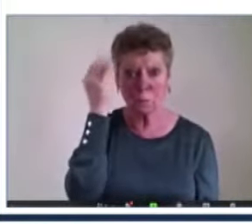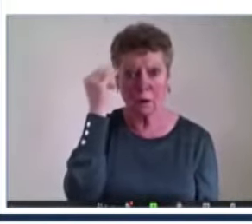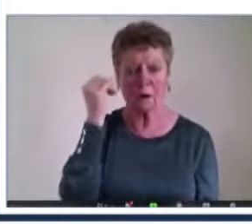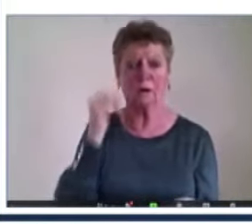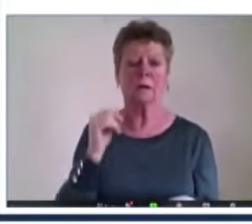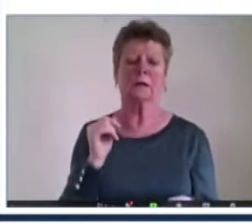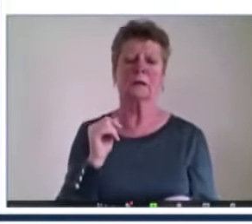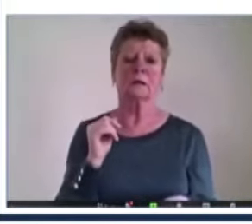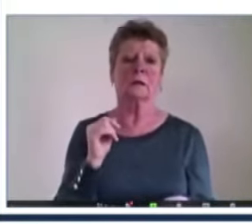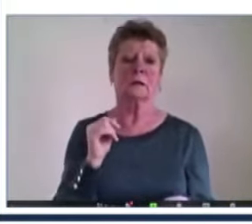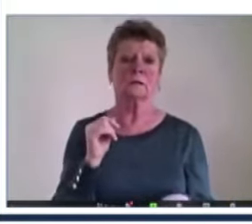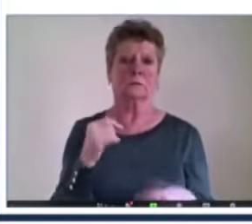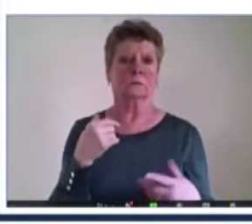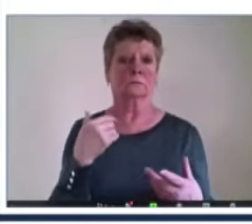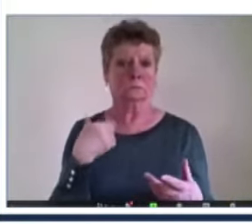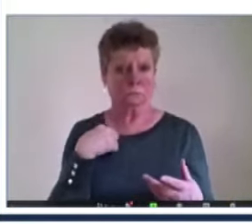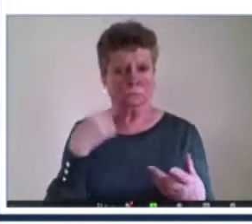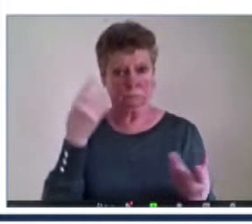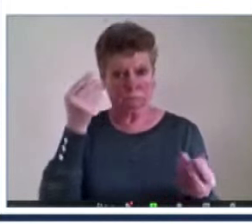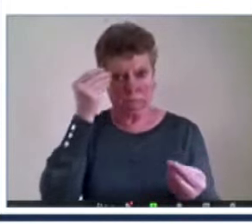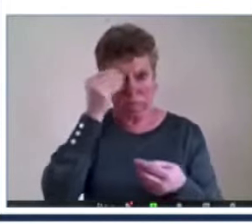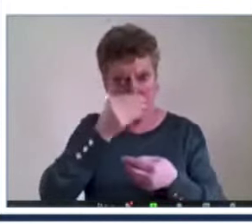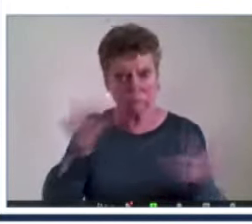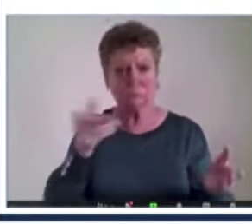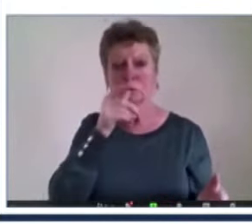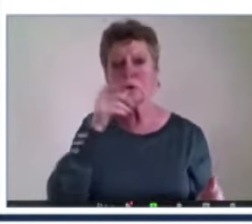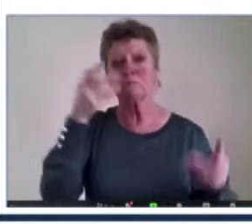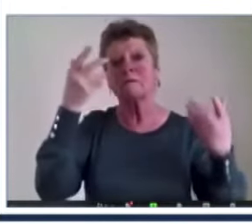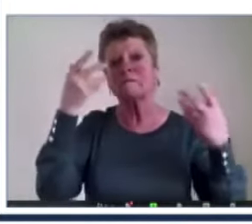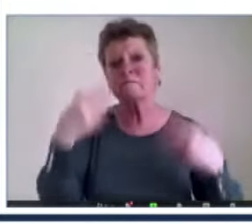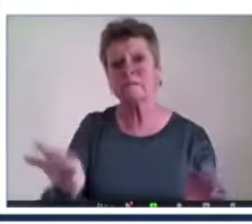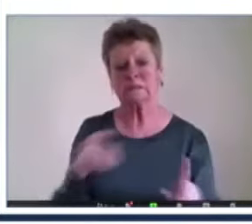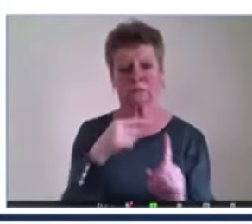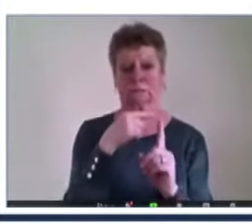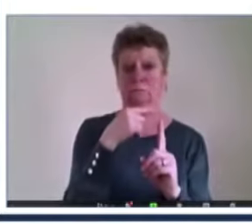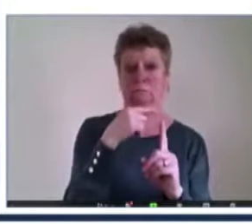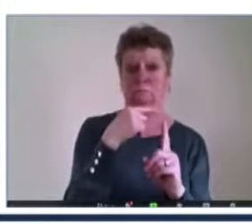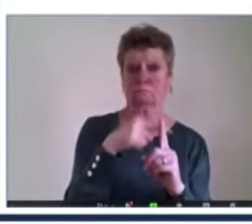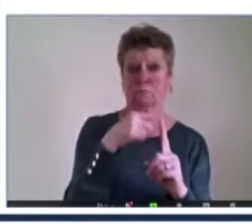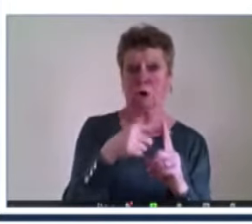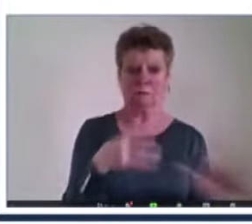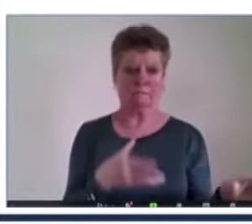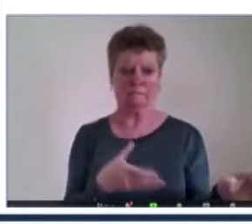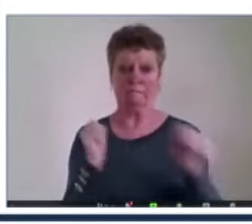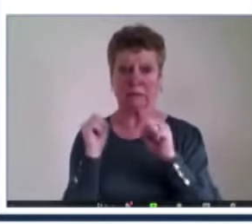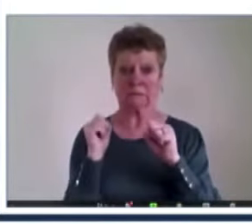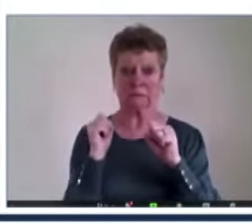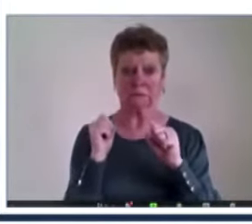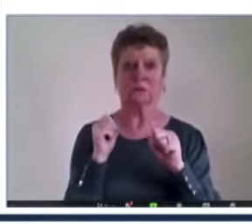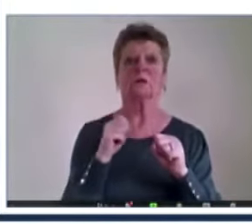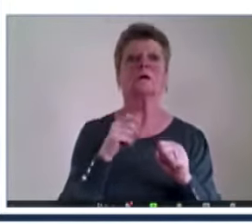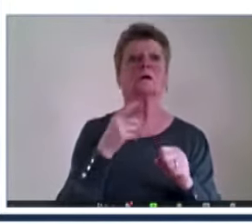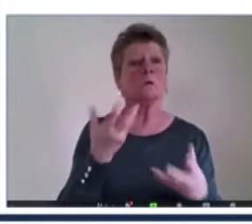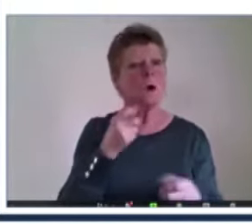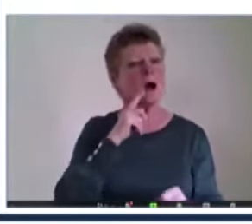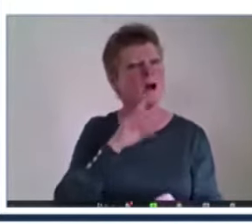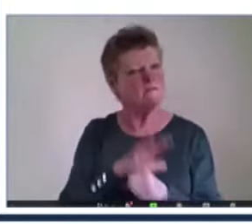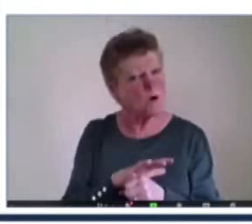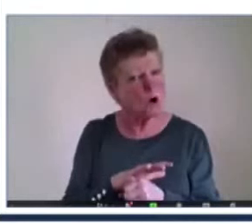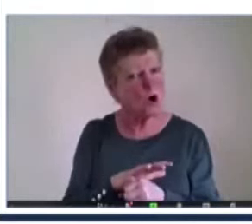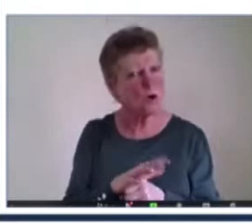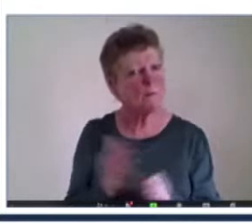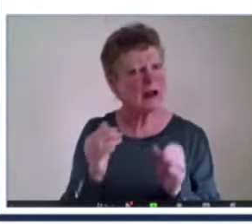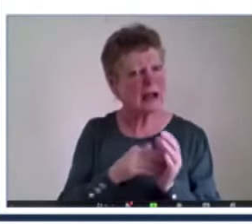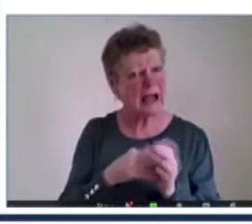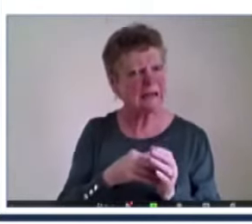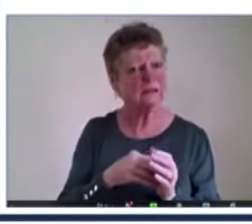it available for people who already had a positive rapid test to get a confirmatory test, our